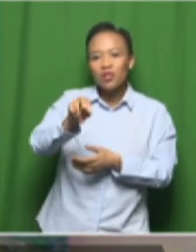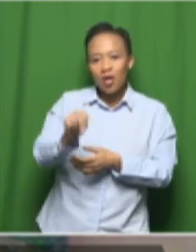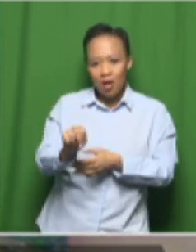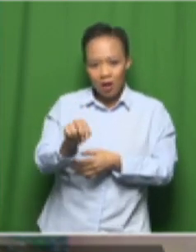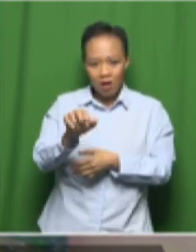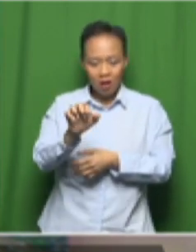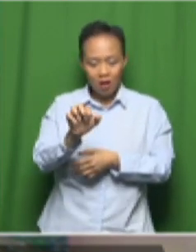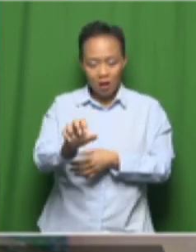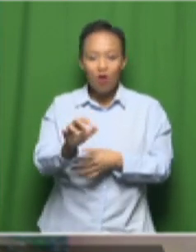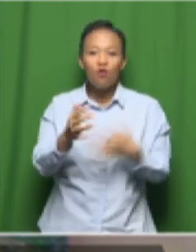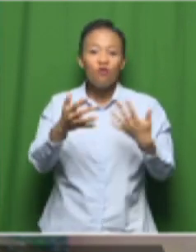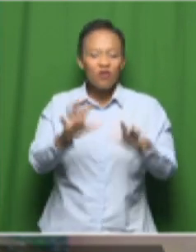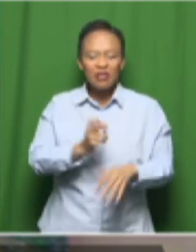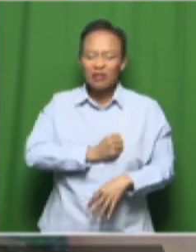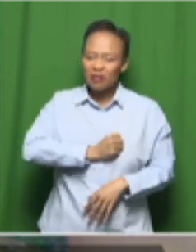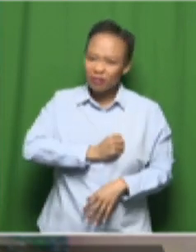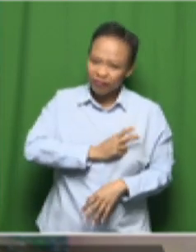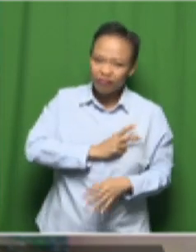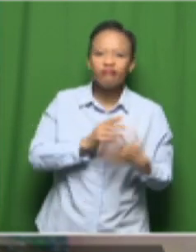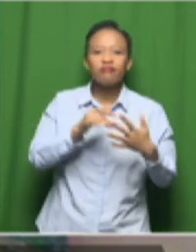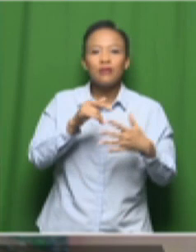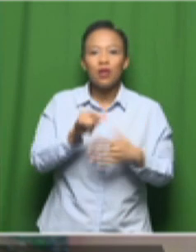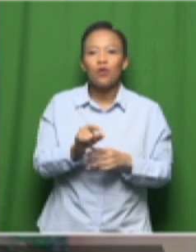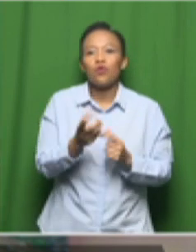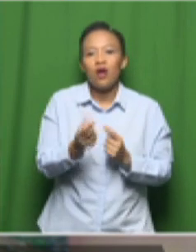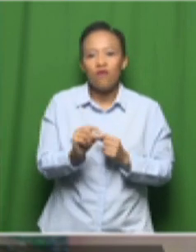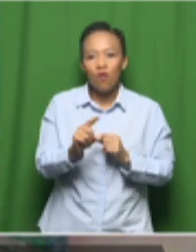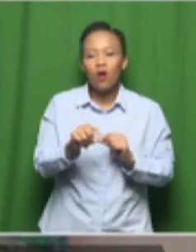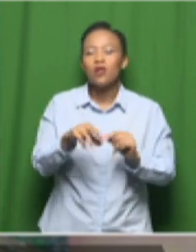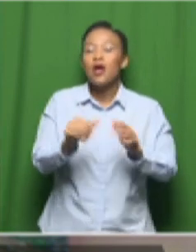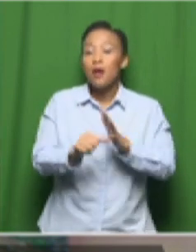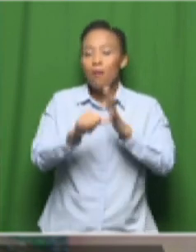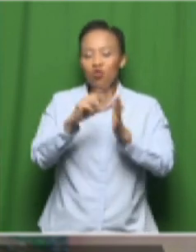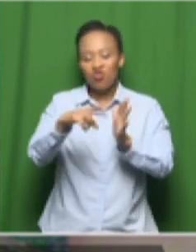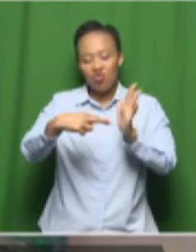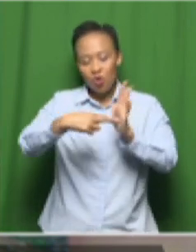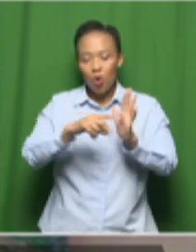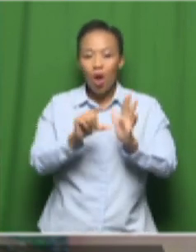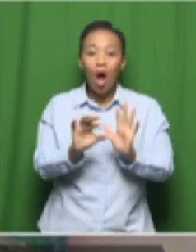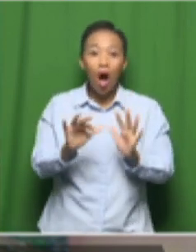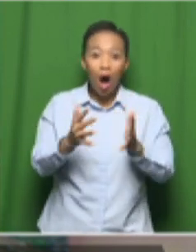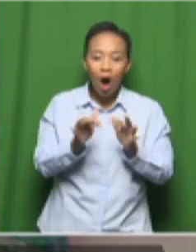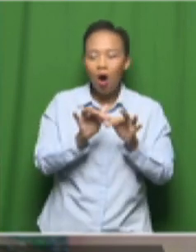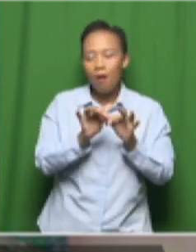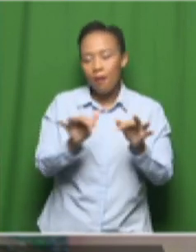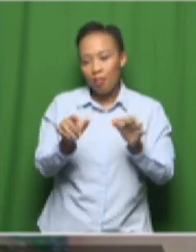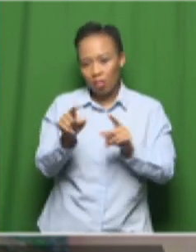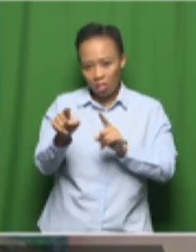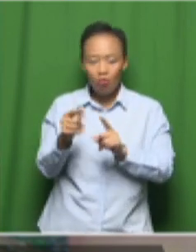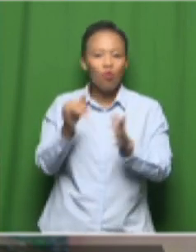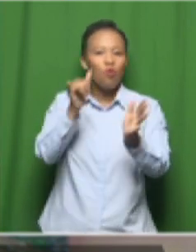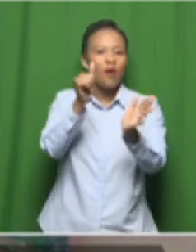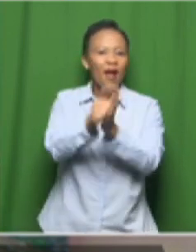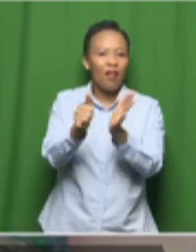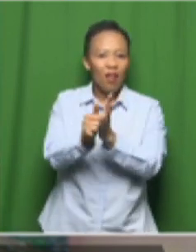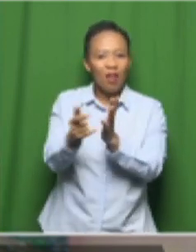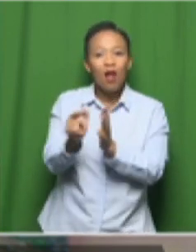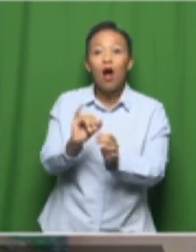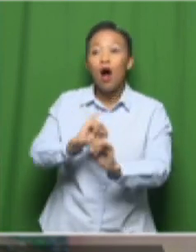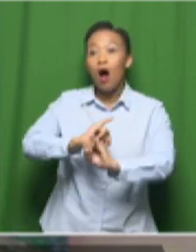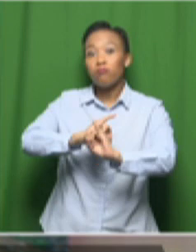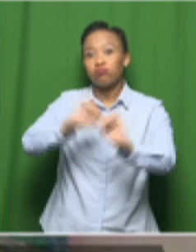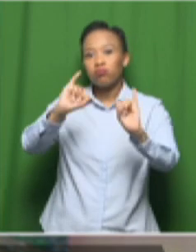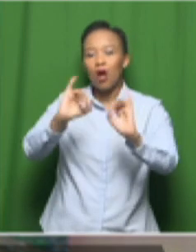badly wounded, played a crucial role in identifying the perpetrators of what will go down in history as one of the worst mass murders in South